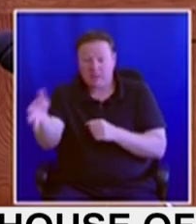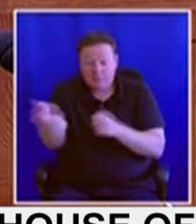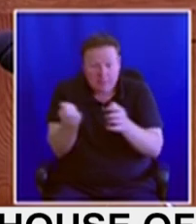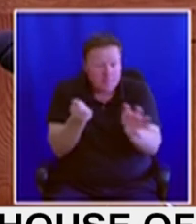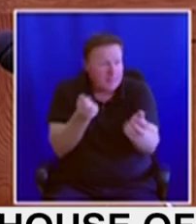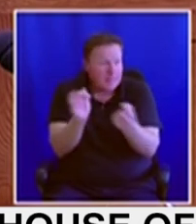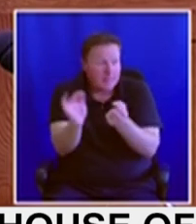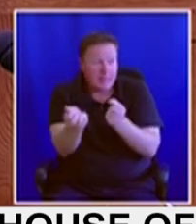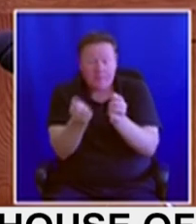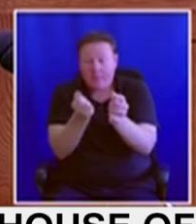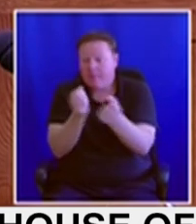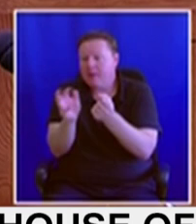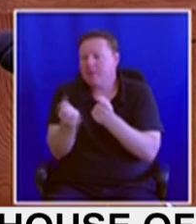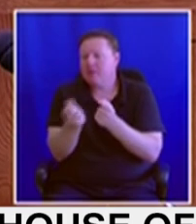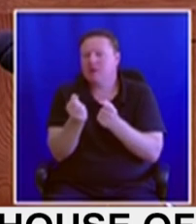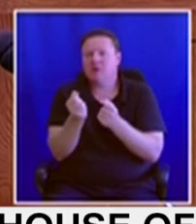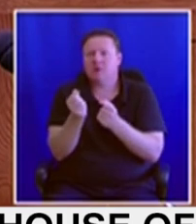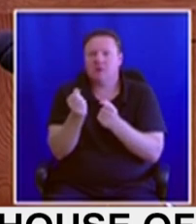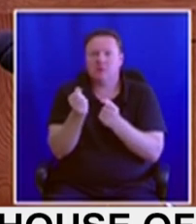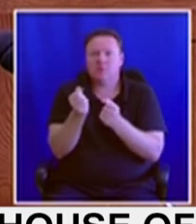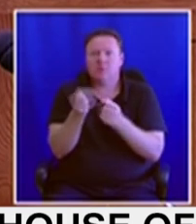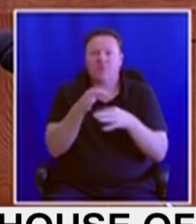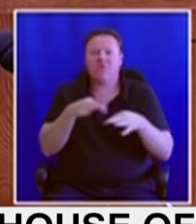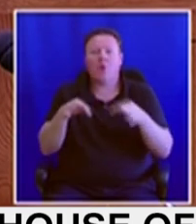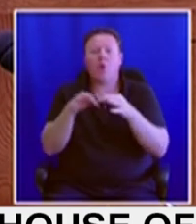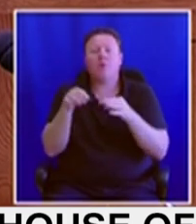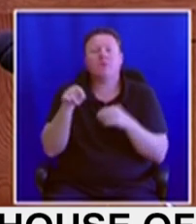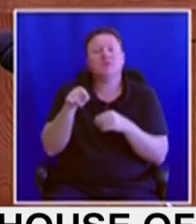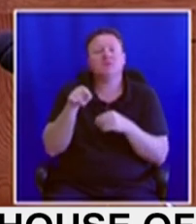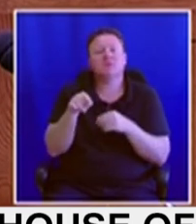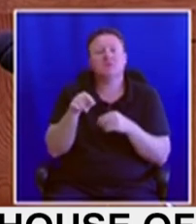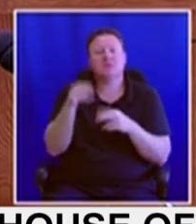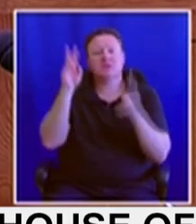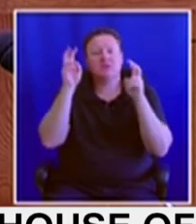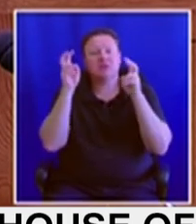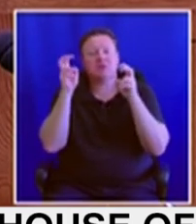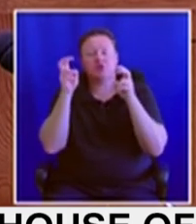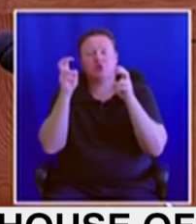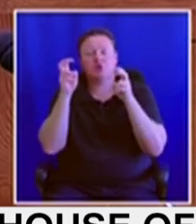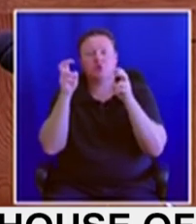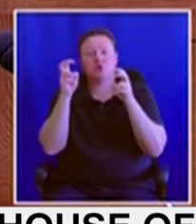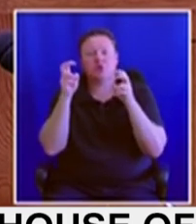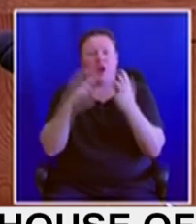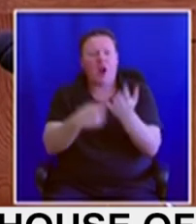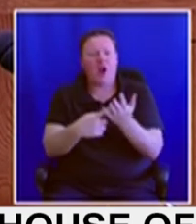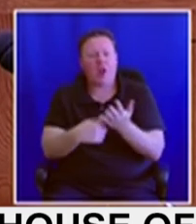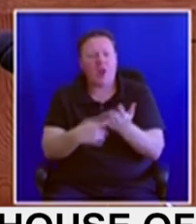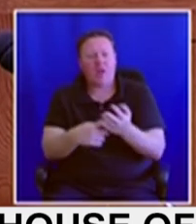The forum will help us to address issues such as disputes